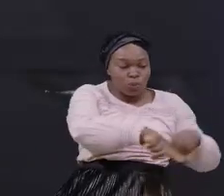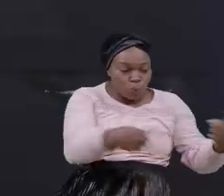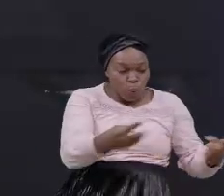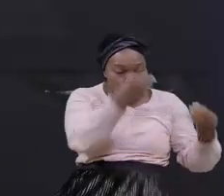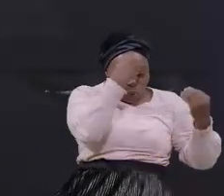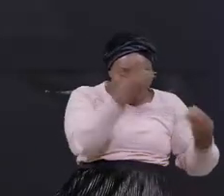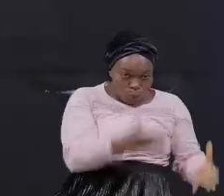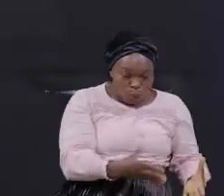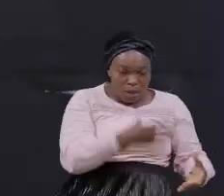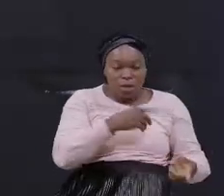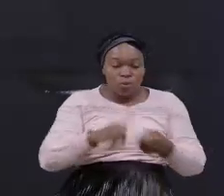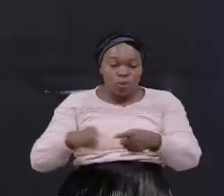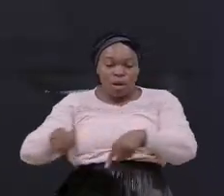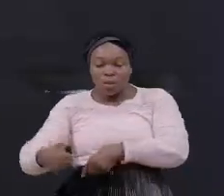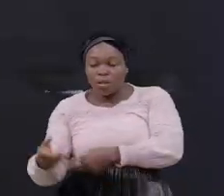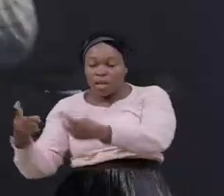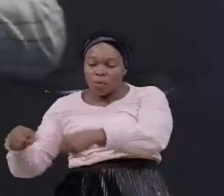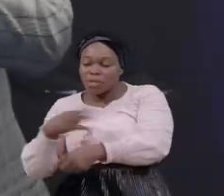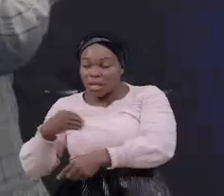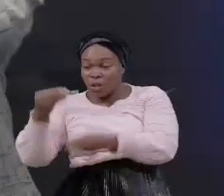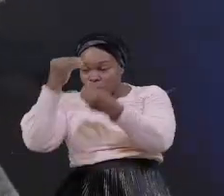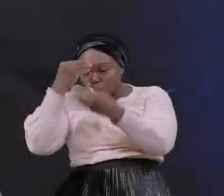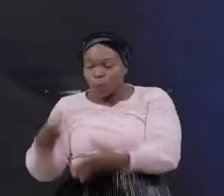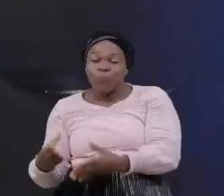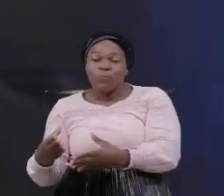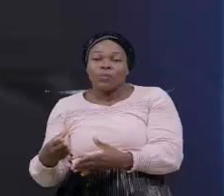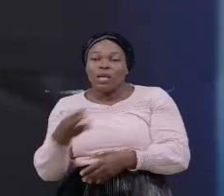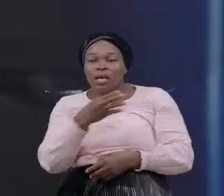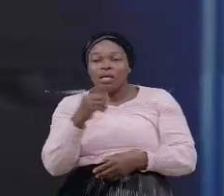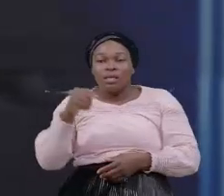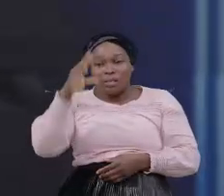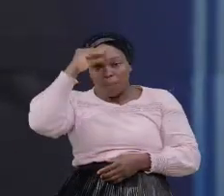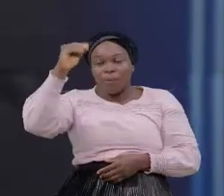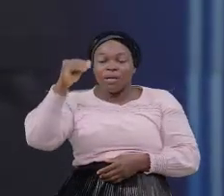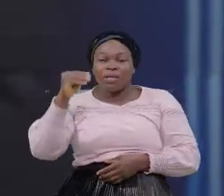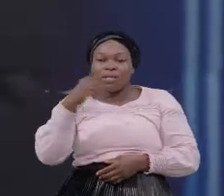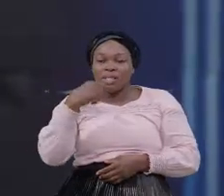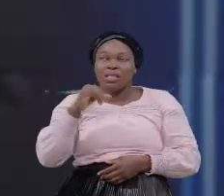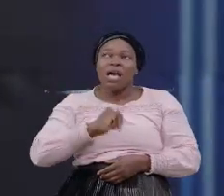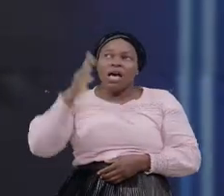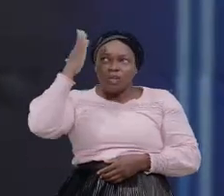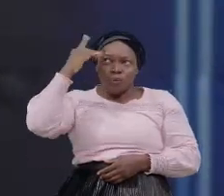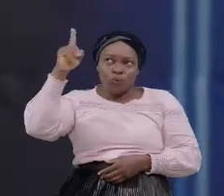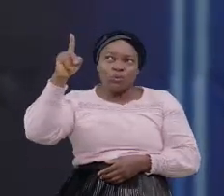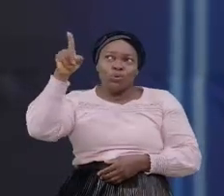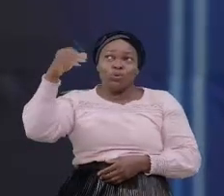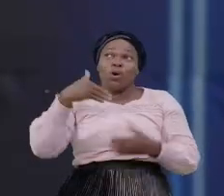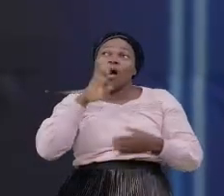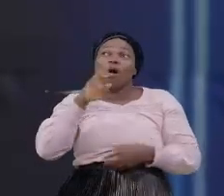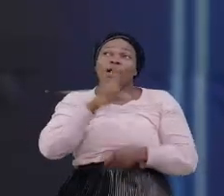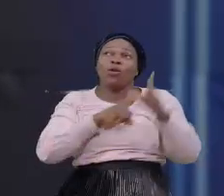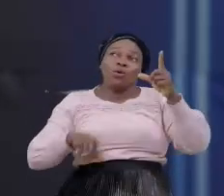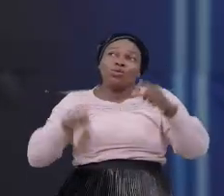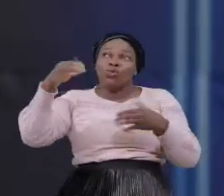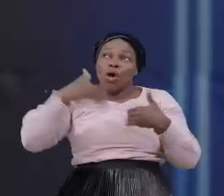come, and he cometh. The man was saying, I know you. You are Lord. You have authority. You see, healing come, healing